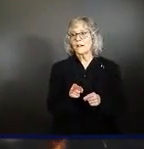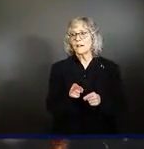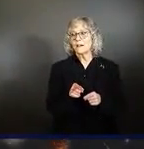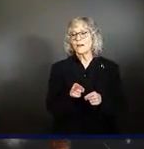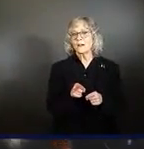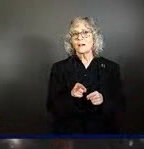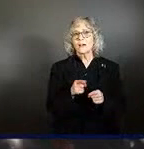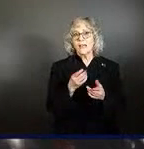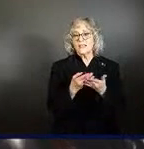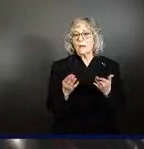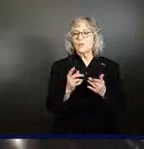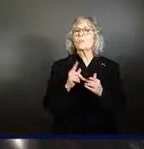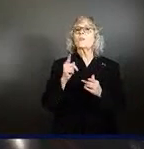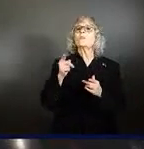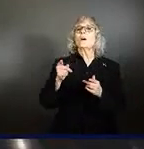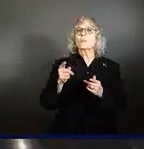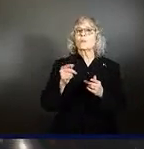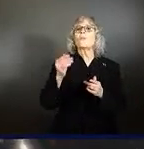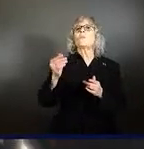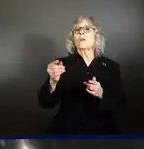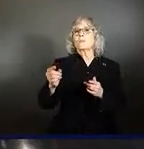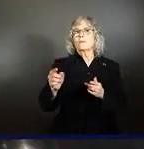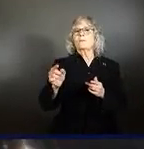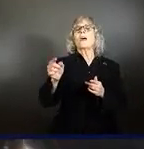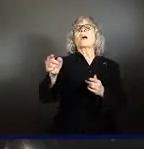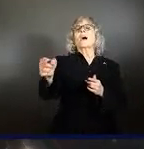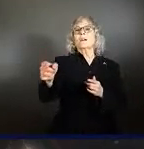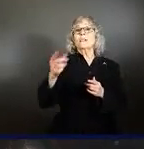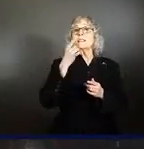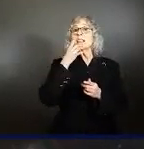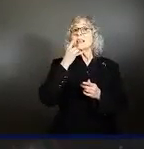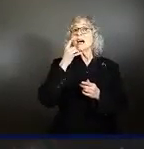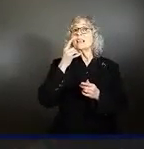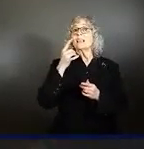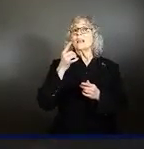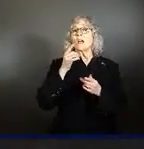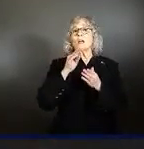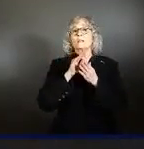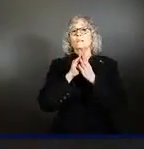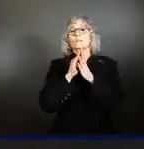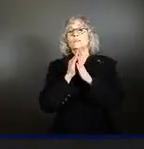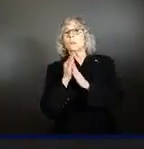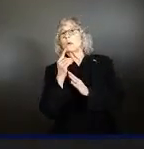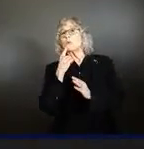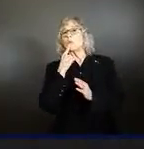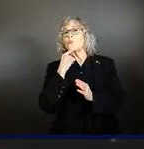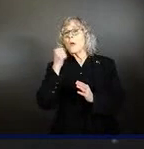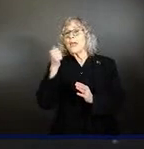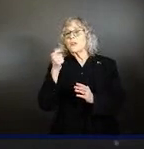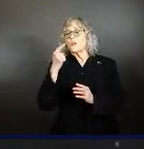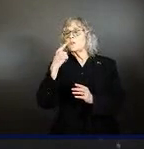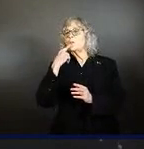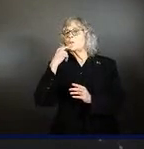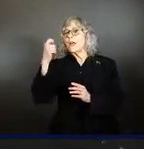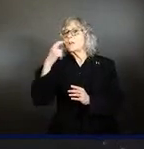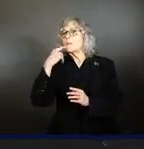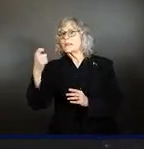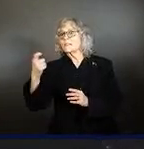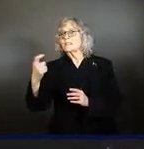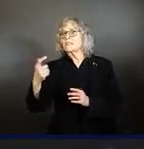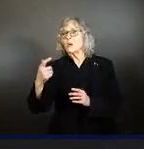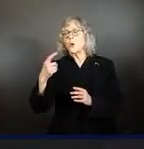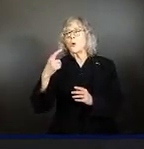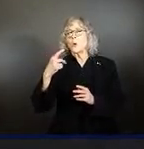objects are farther away, their light shows up to be a little bit redder than what we'd expect. And we have ways of figuring out, how